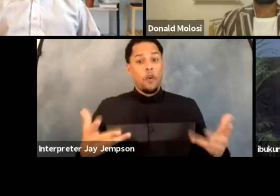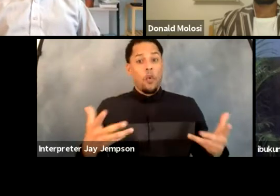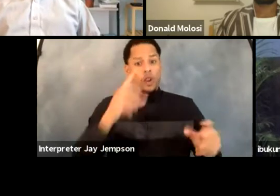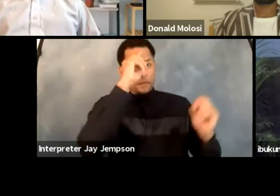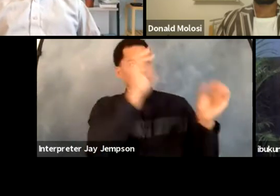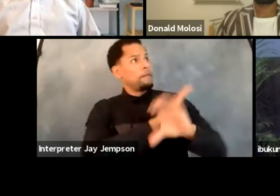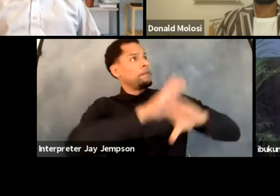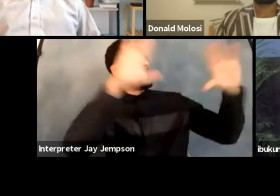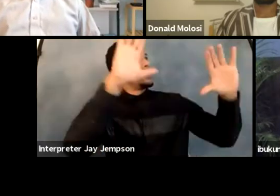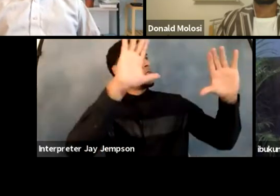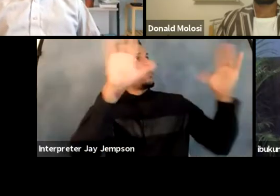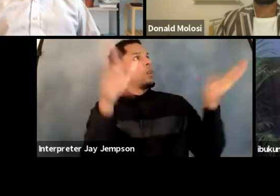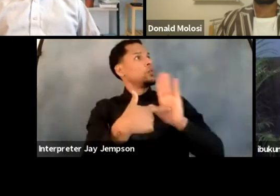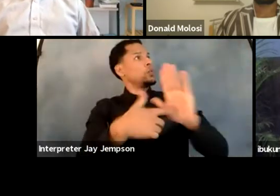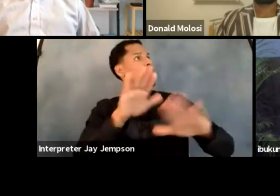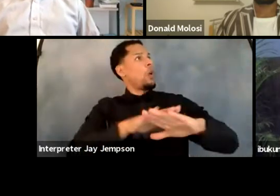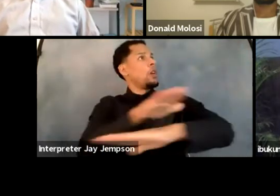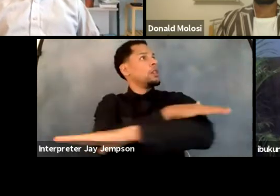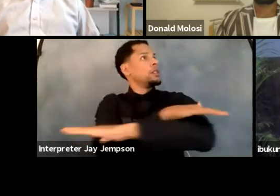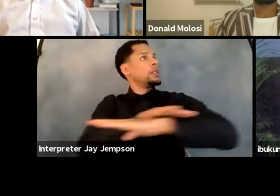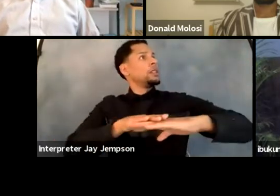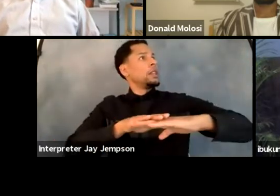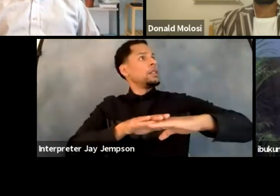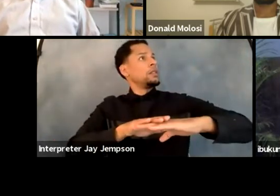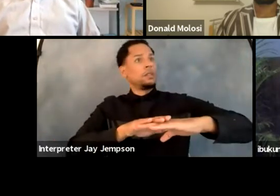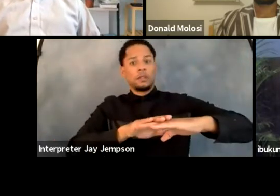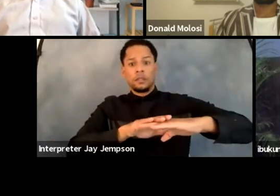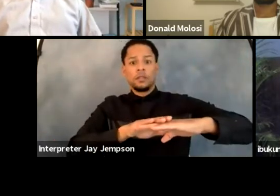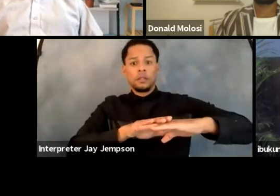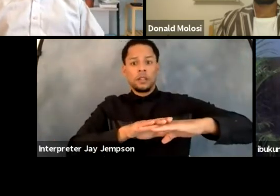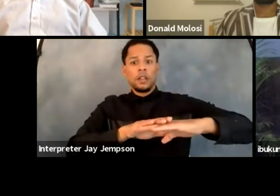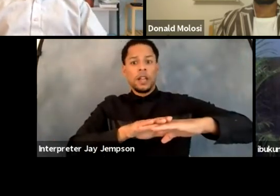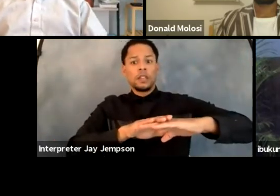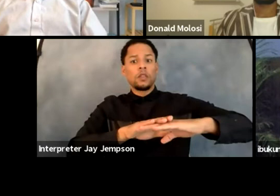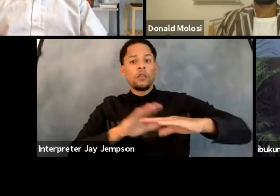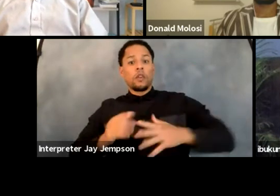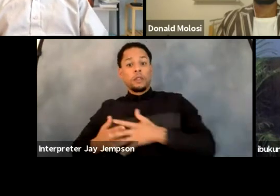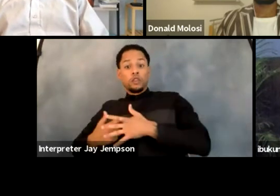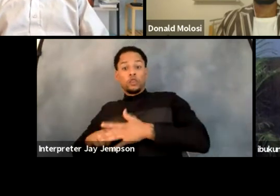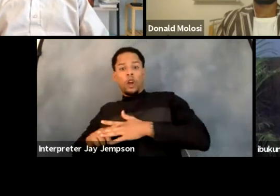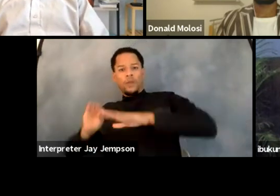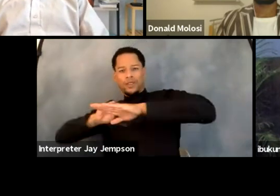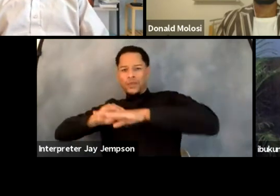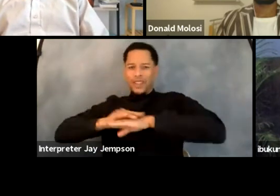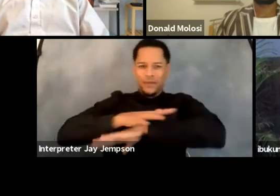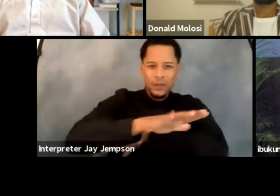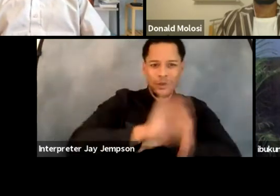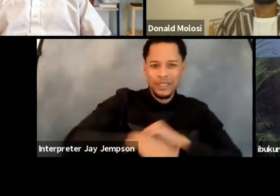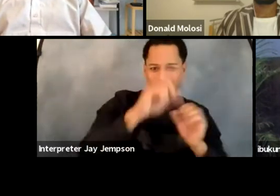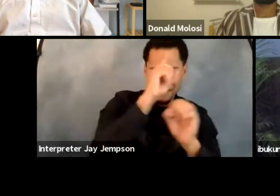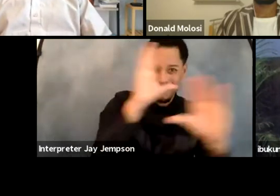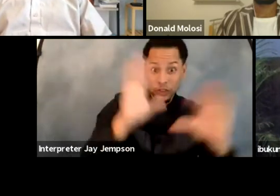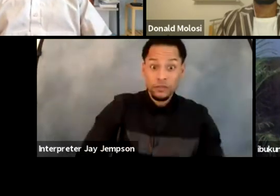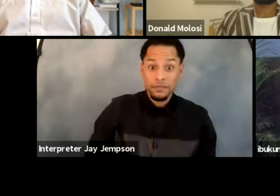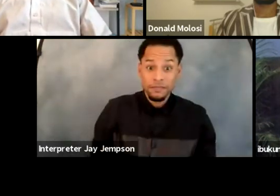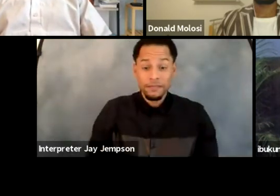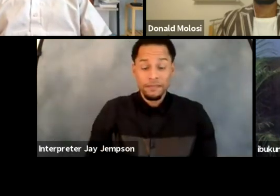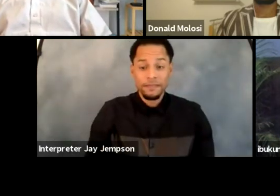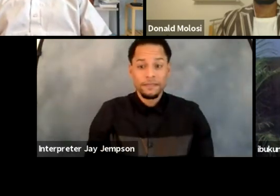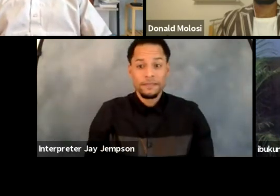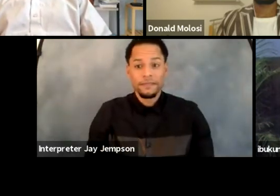how I influenced that from the beginning was very crucial for me. And this particular play was called Divas of